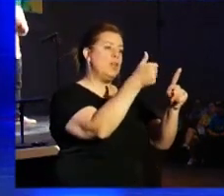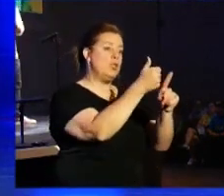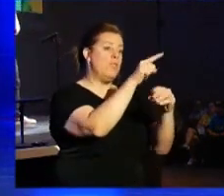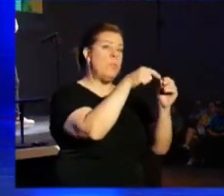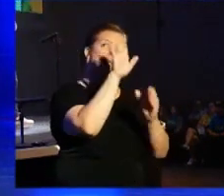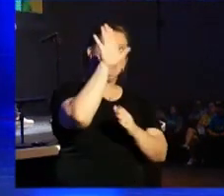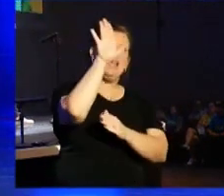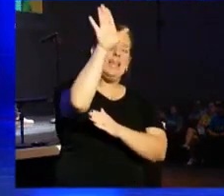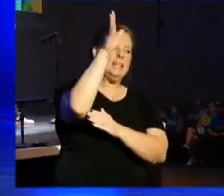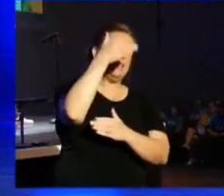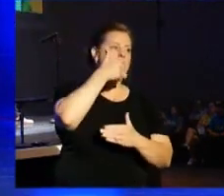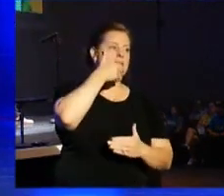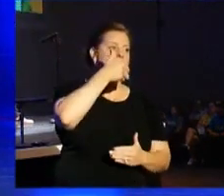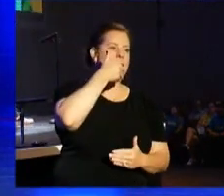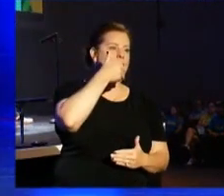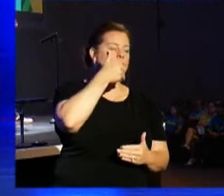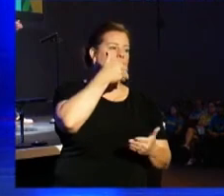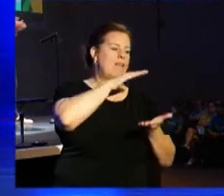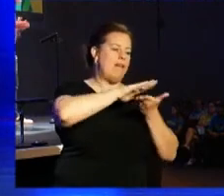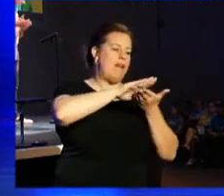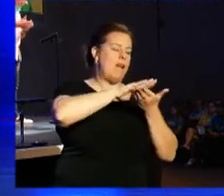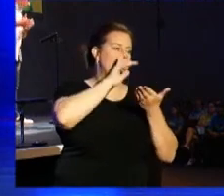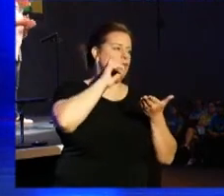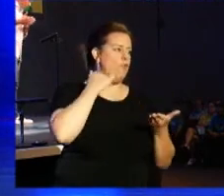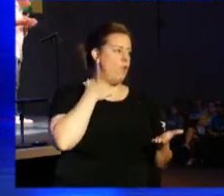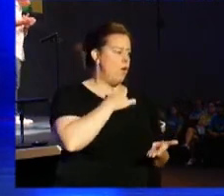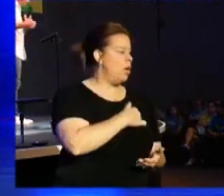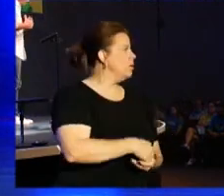Lord. We need to remember